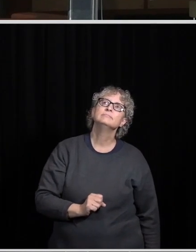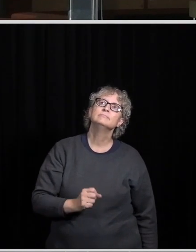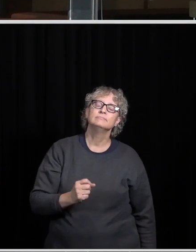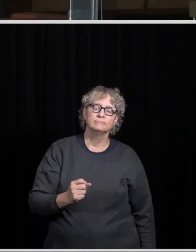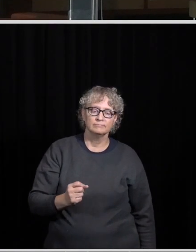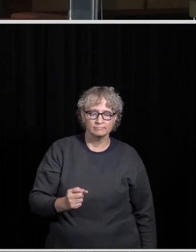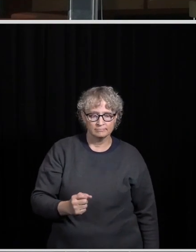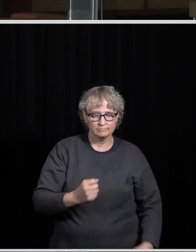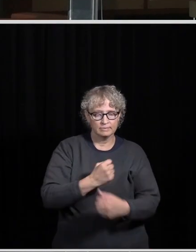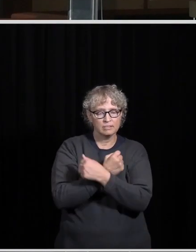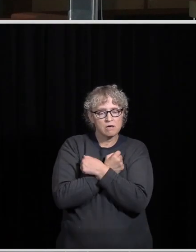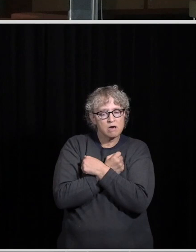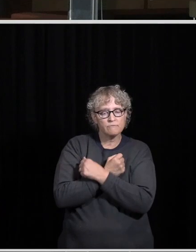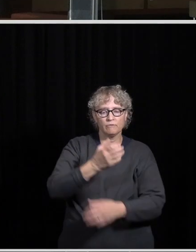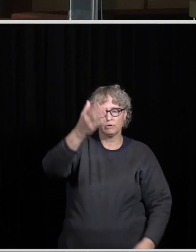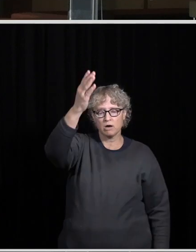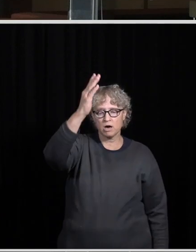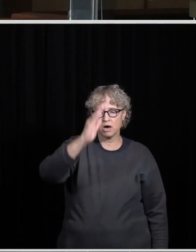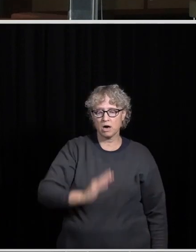The love of God